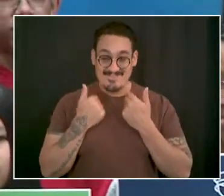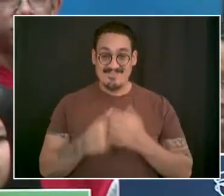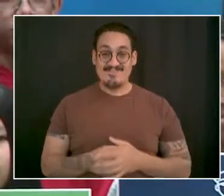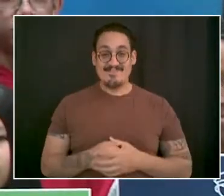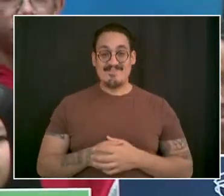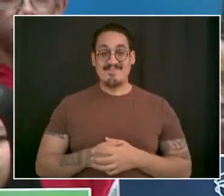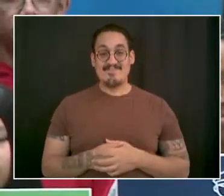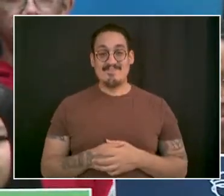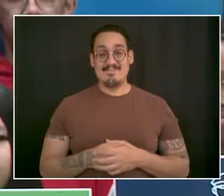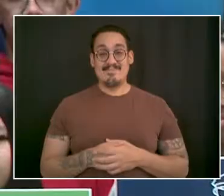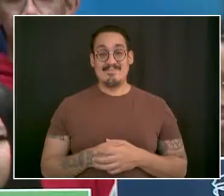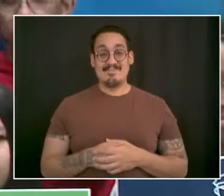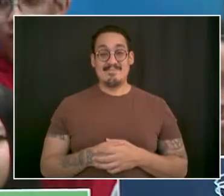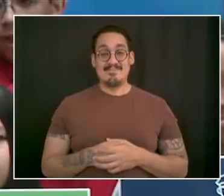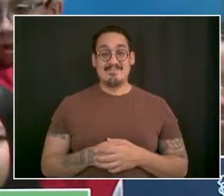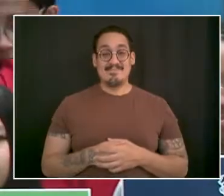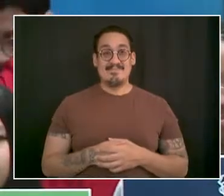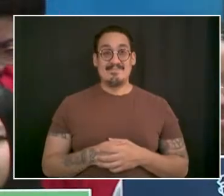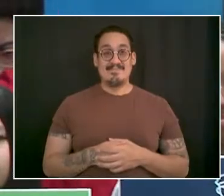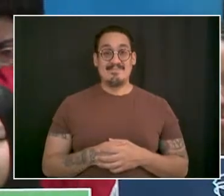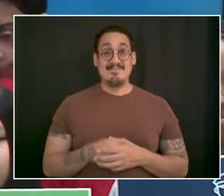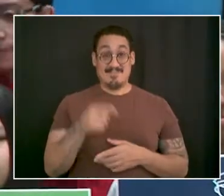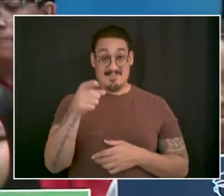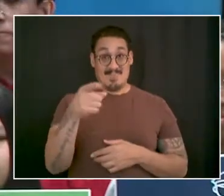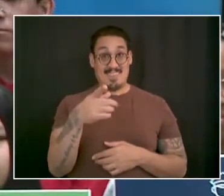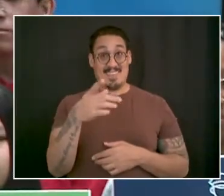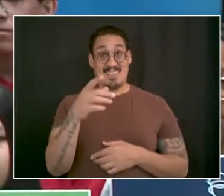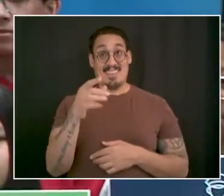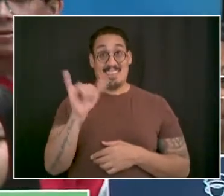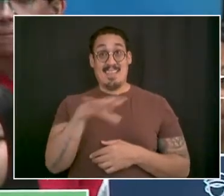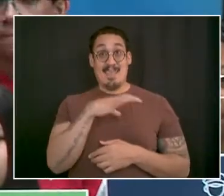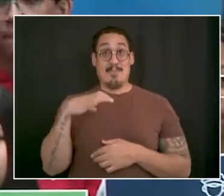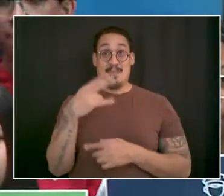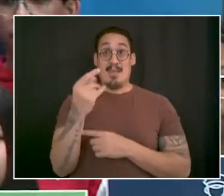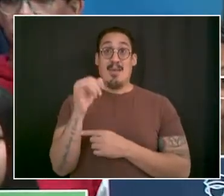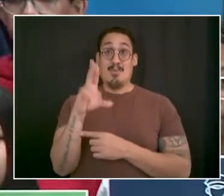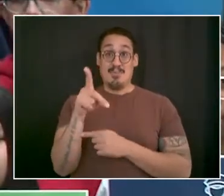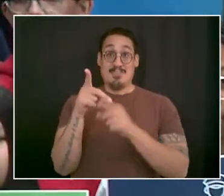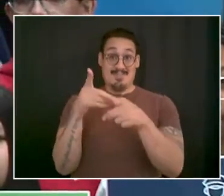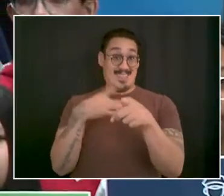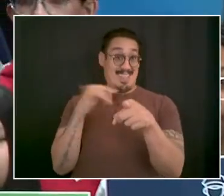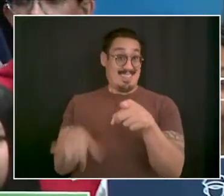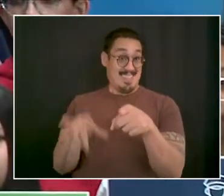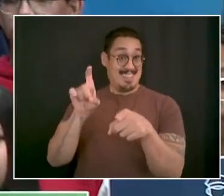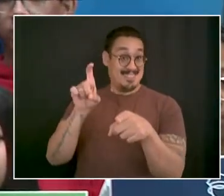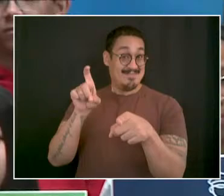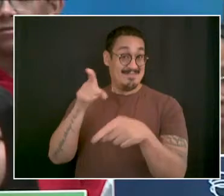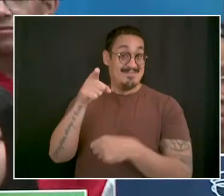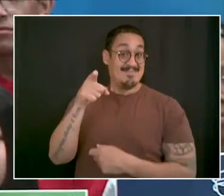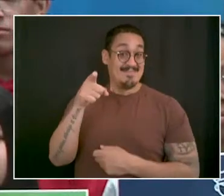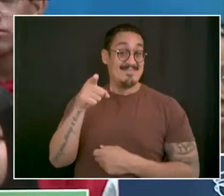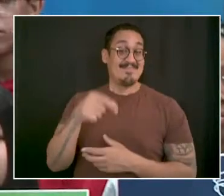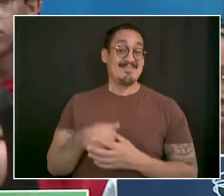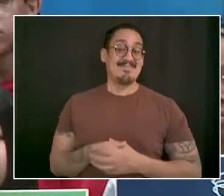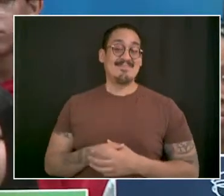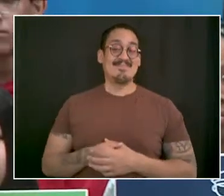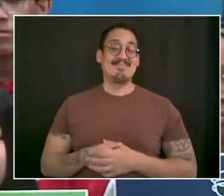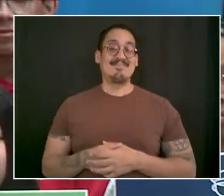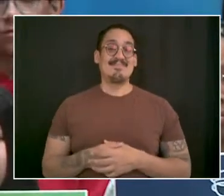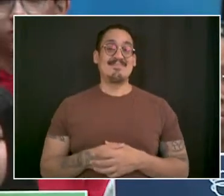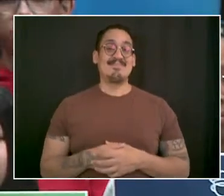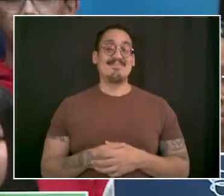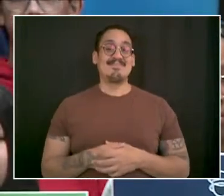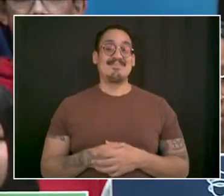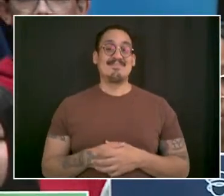Like that, Commissioner Howard. Just by the mere fact you stood, Commissioner Howard, I know you